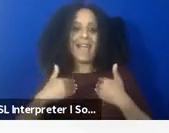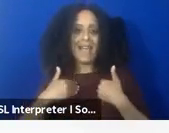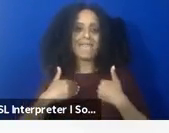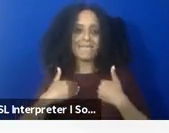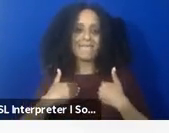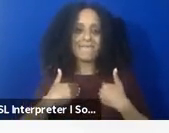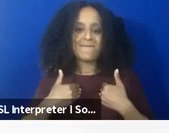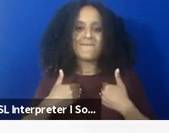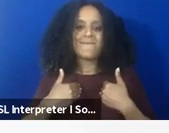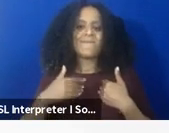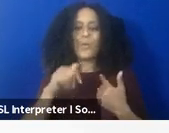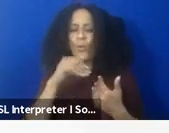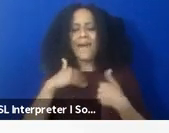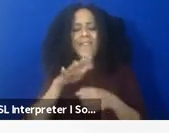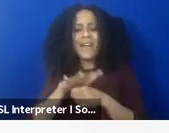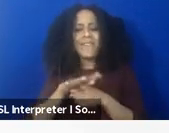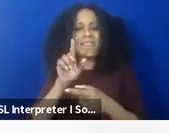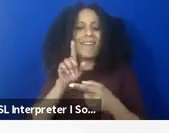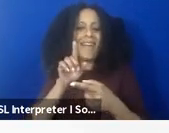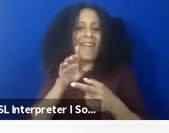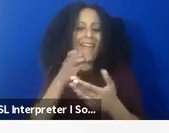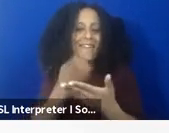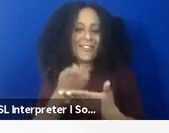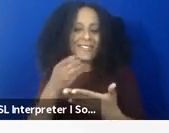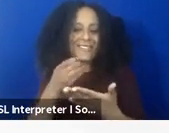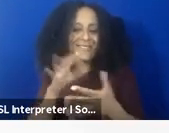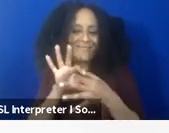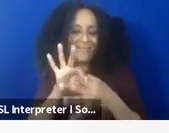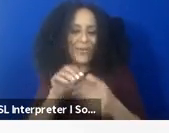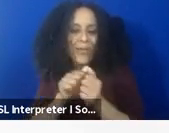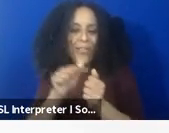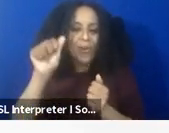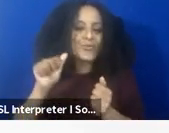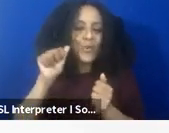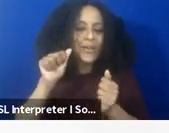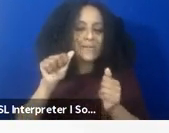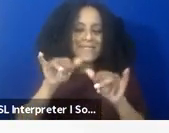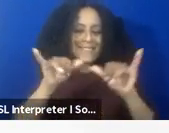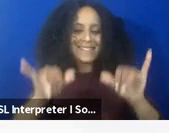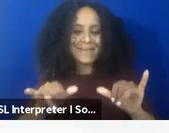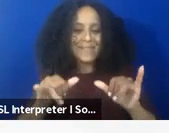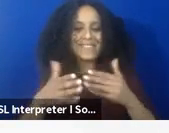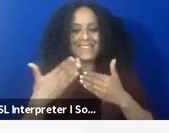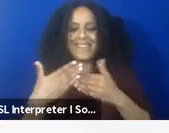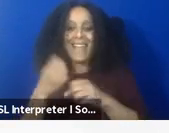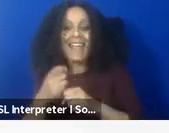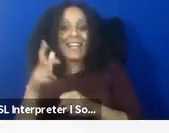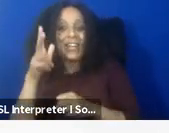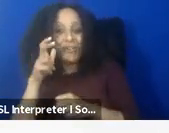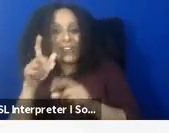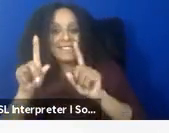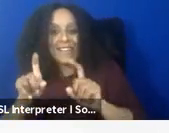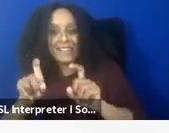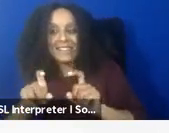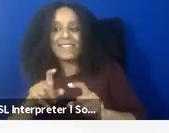We have less evidence relative to the auditory system, and it's relatively easy to get a hearing test, whereas it's more difficult to get an extensive